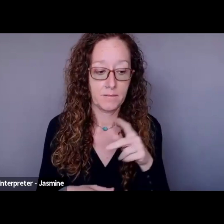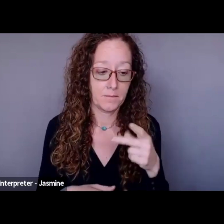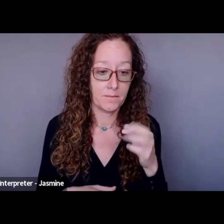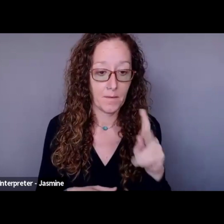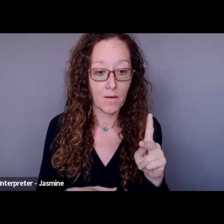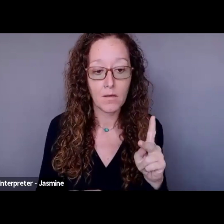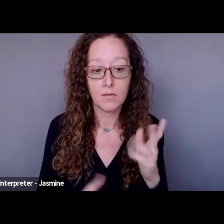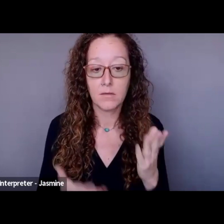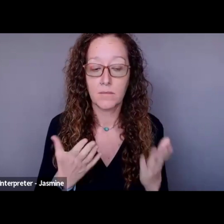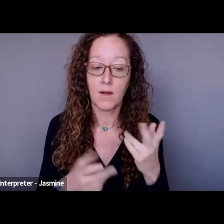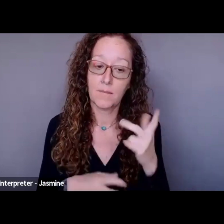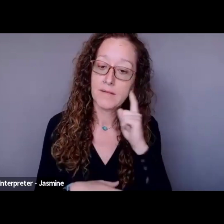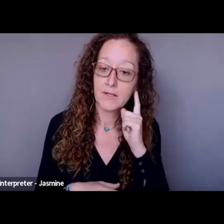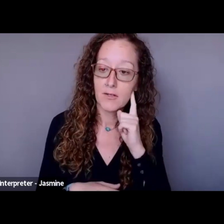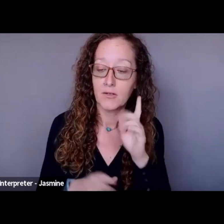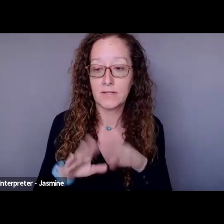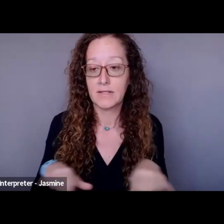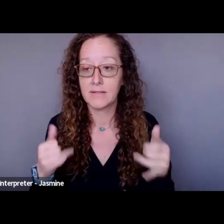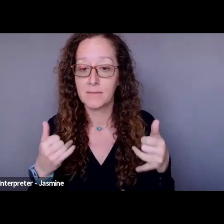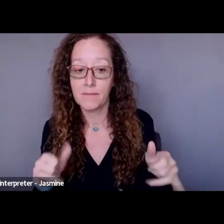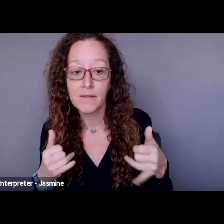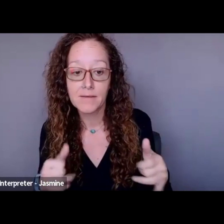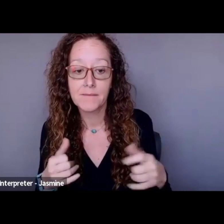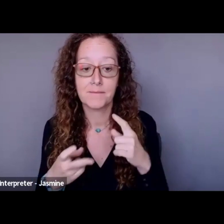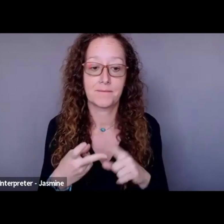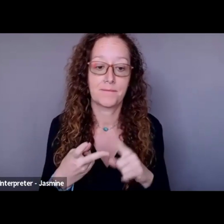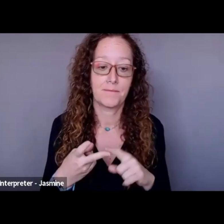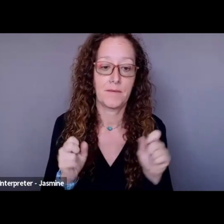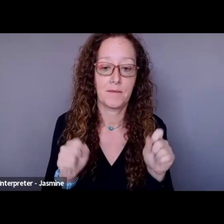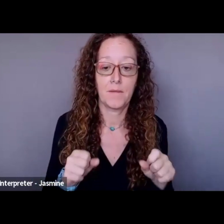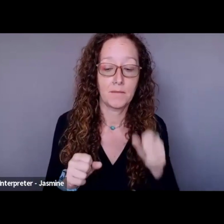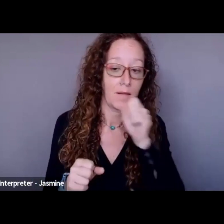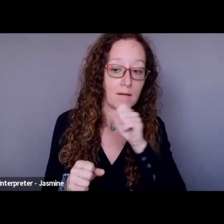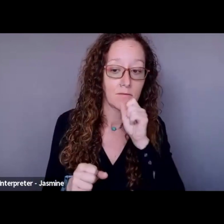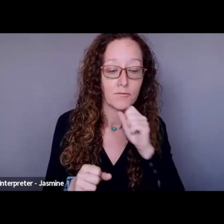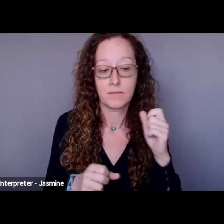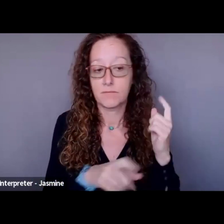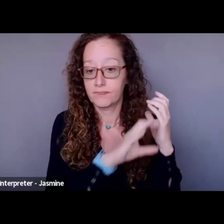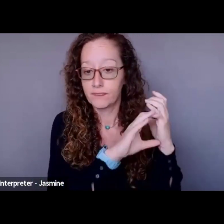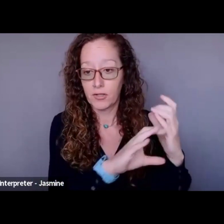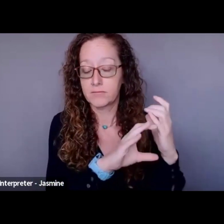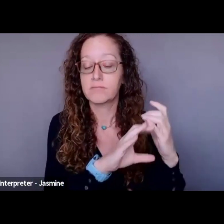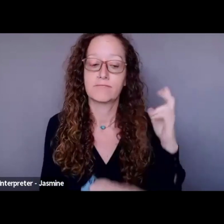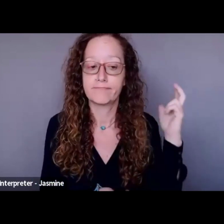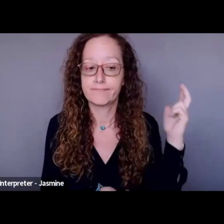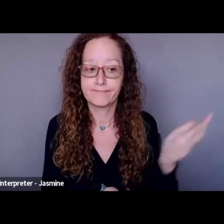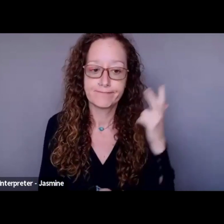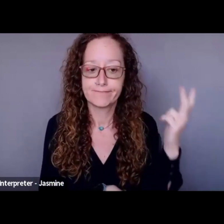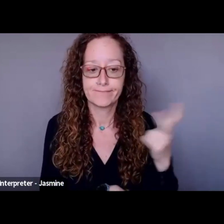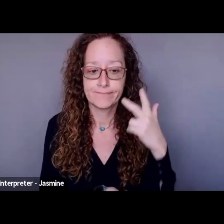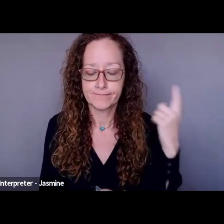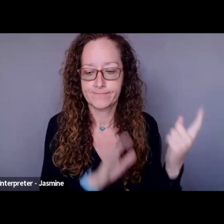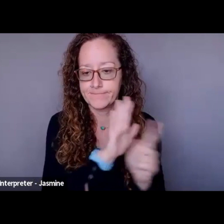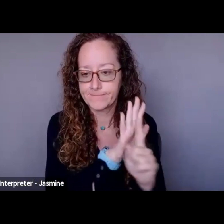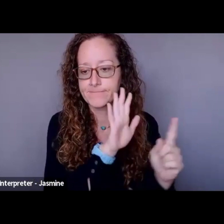hear things like children playing, possibly an ice cream truck, any natural sounds that